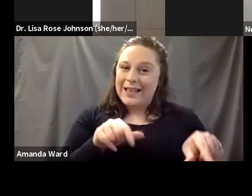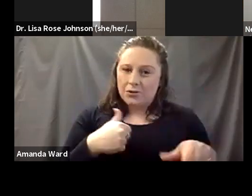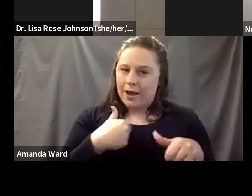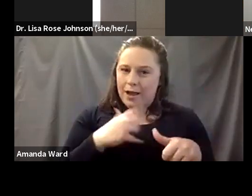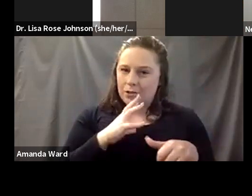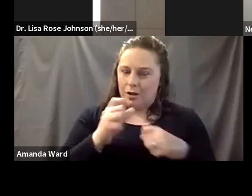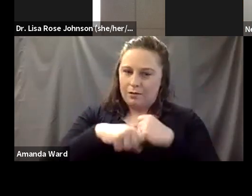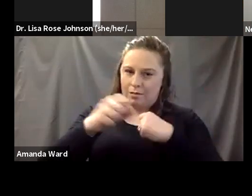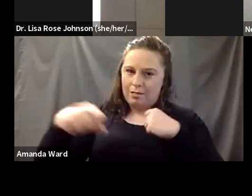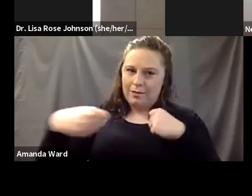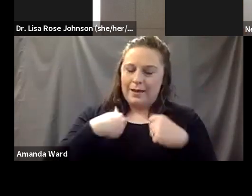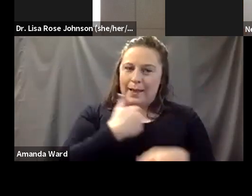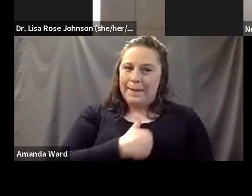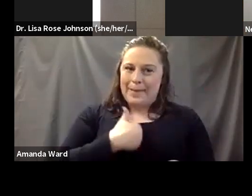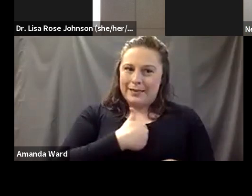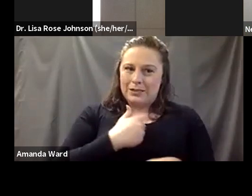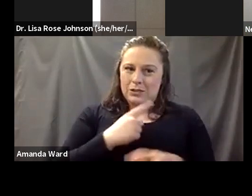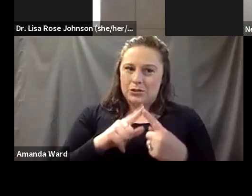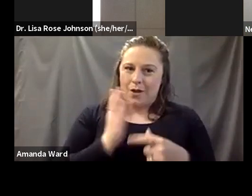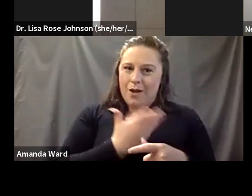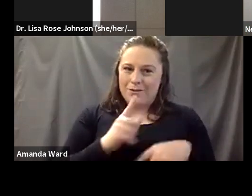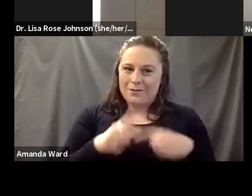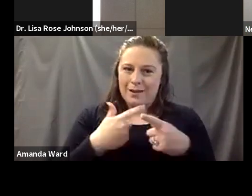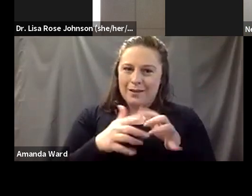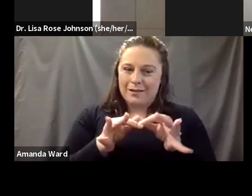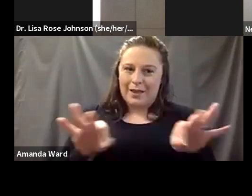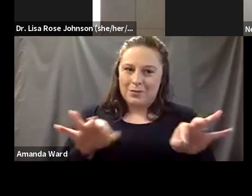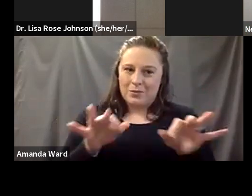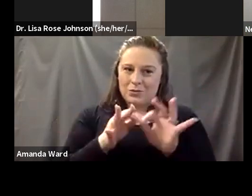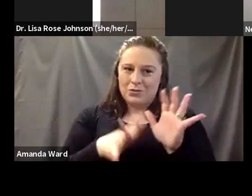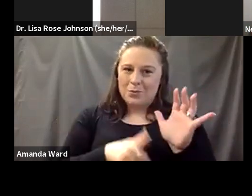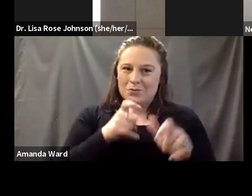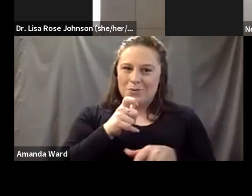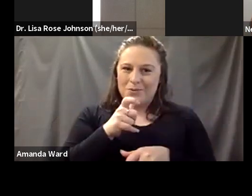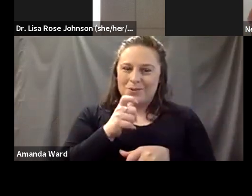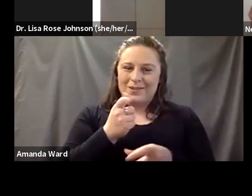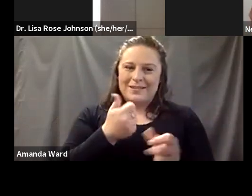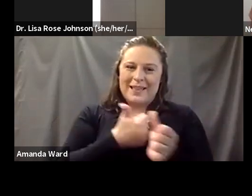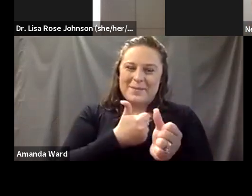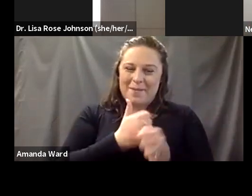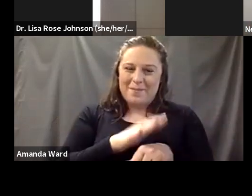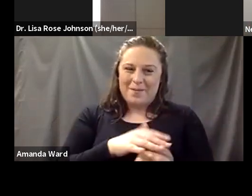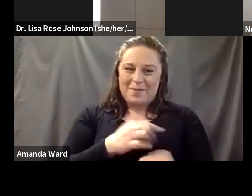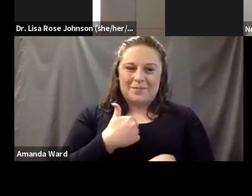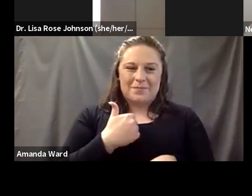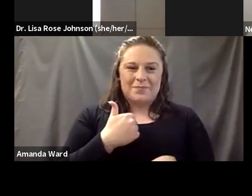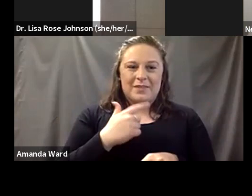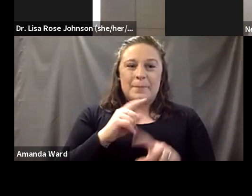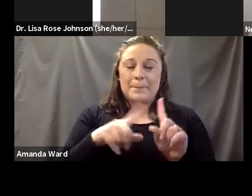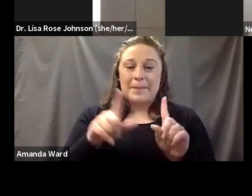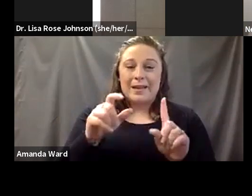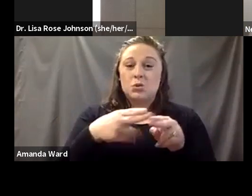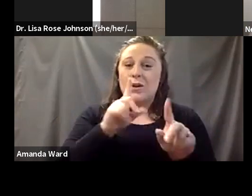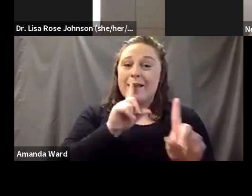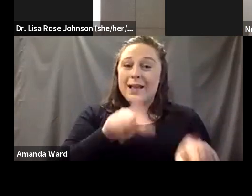long. I apologize to our sign language interpreters who are having to keep up with me on this. The short answer is yes,